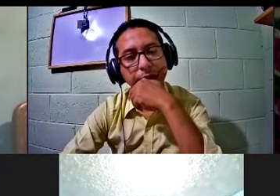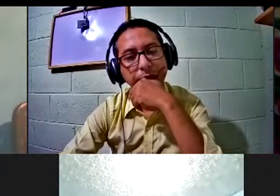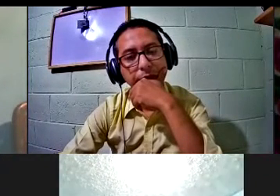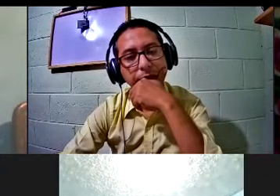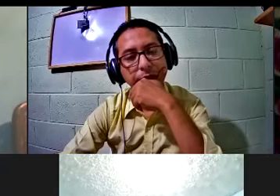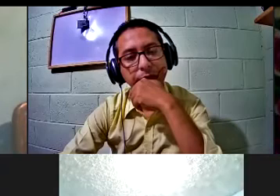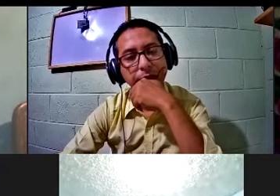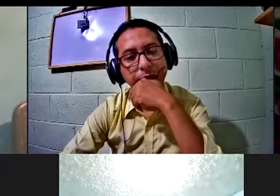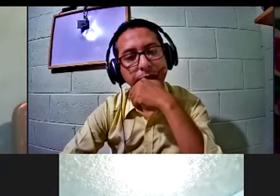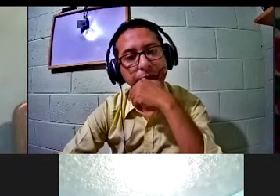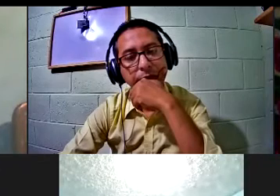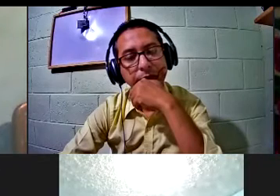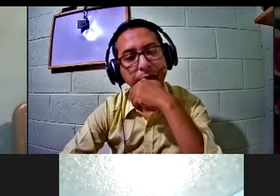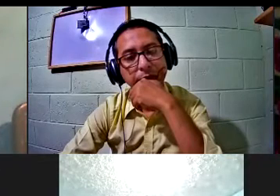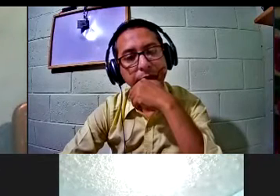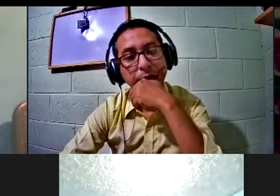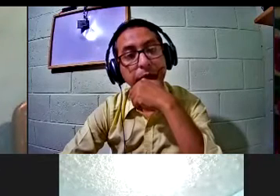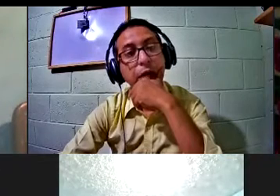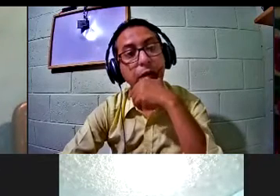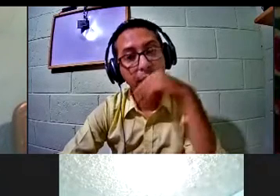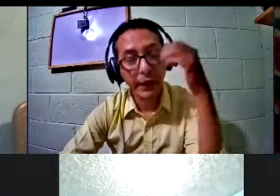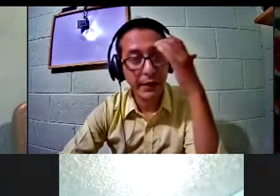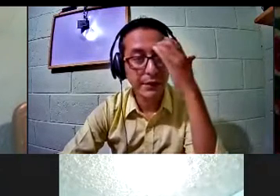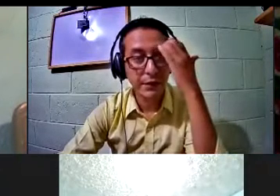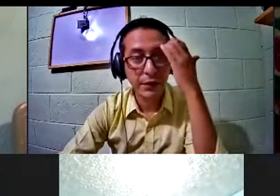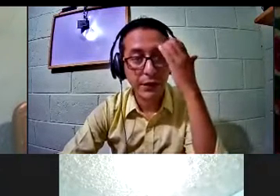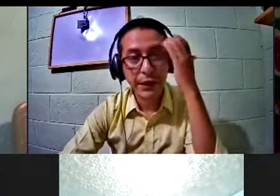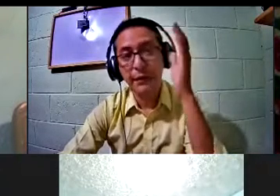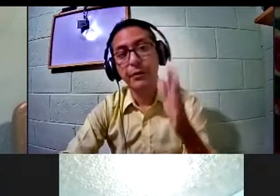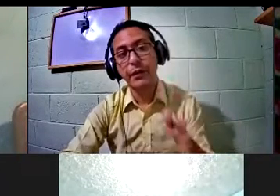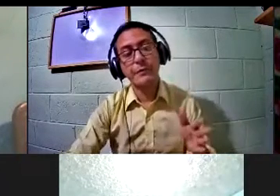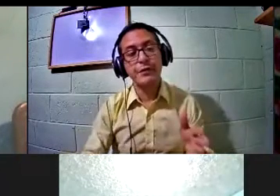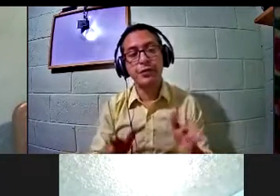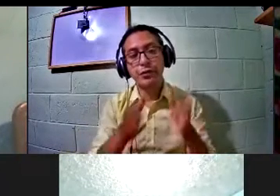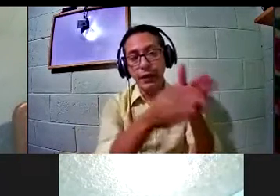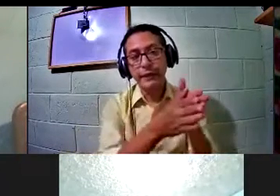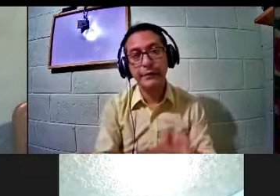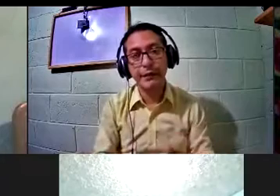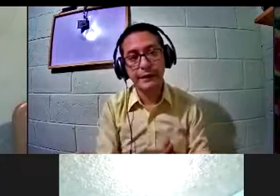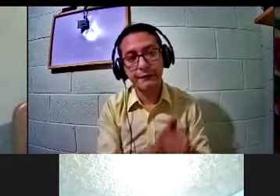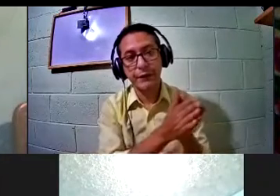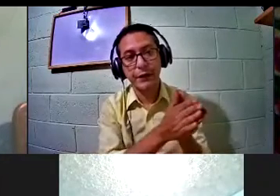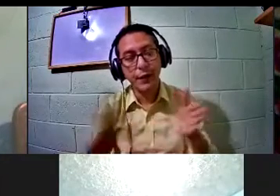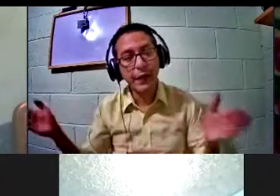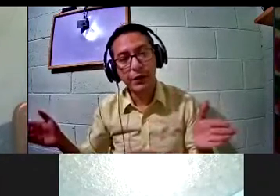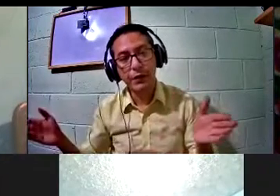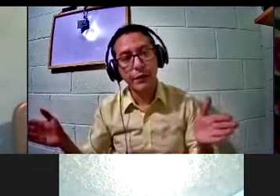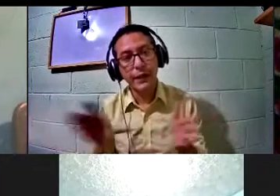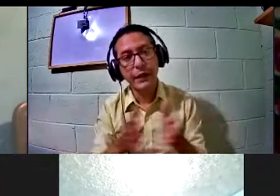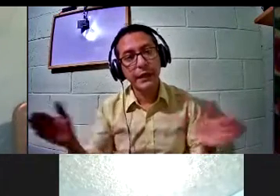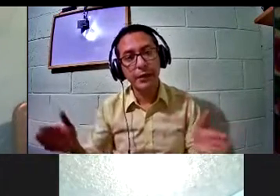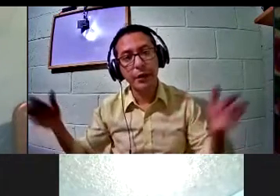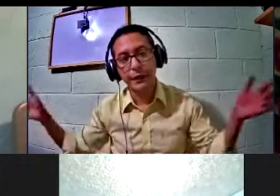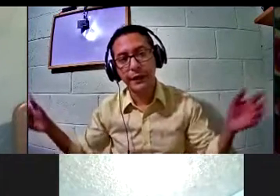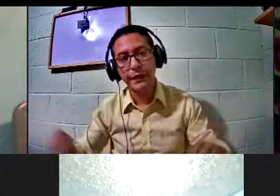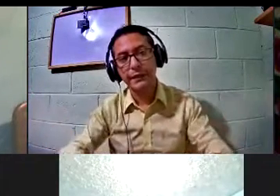he is my boss. Okay, so he programs your activities for the week or